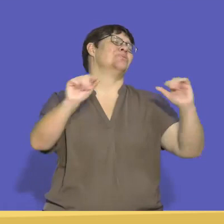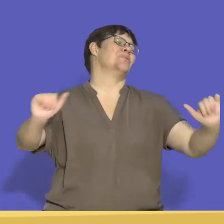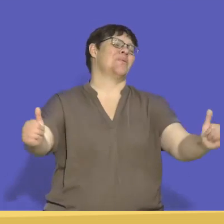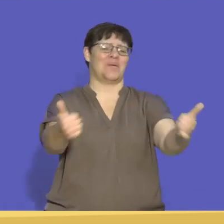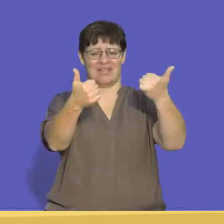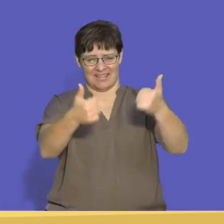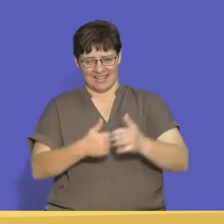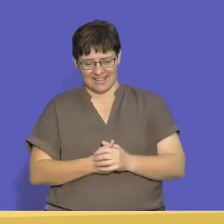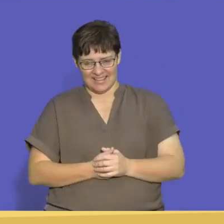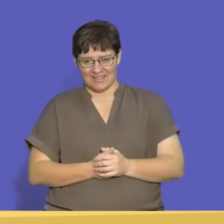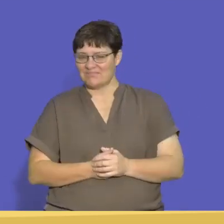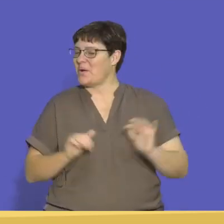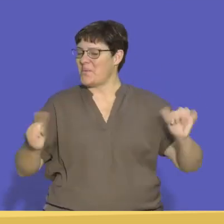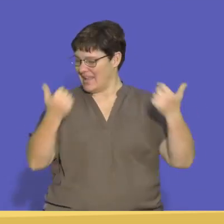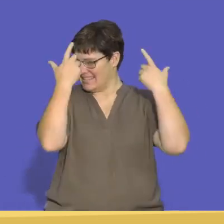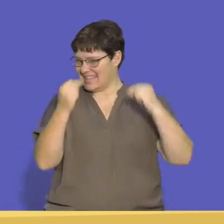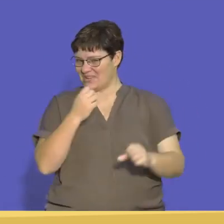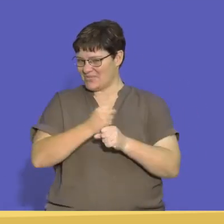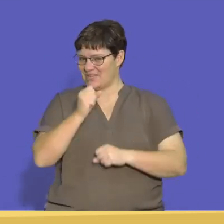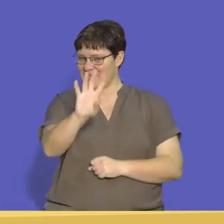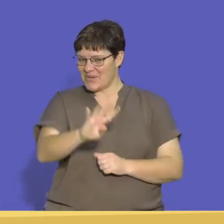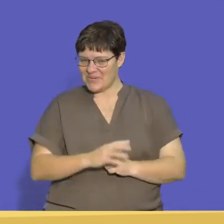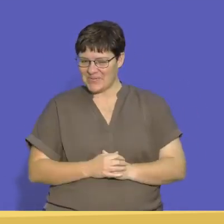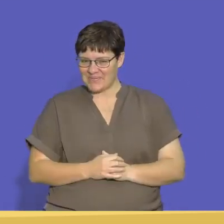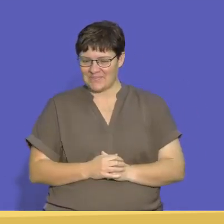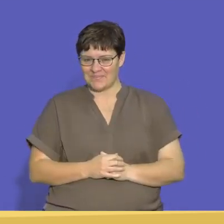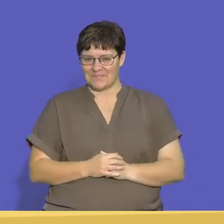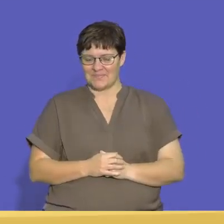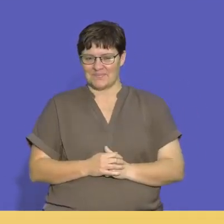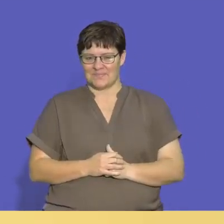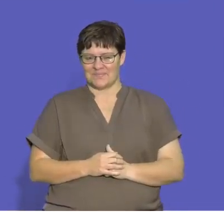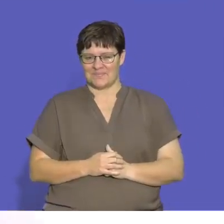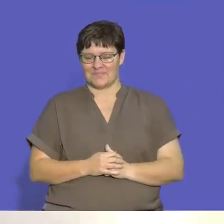You are doing so well. Well done, grade 4s.